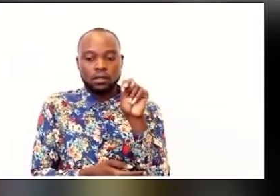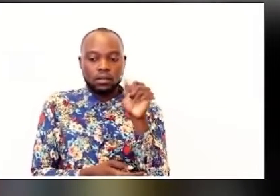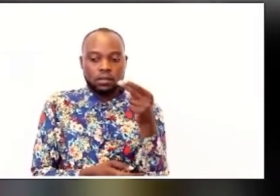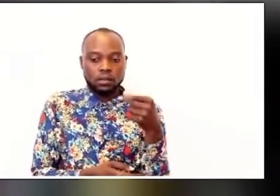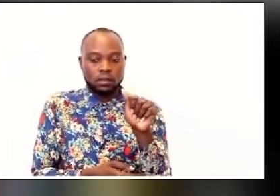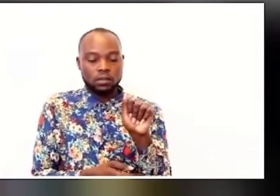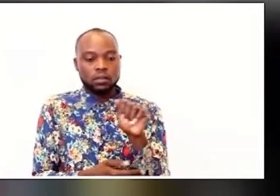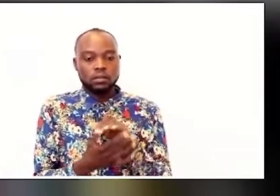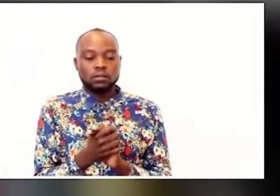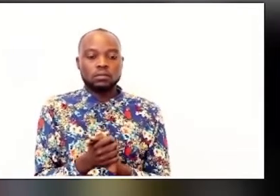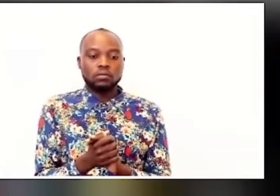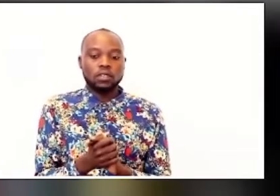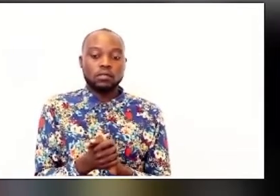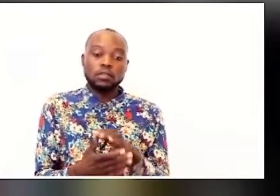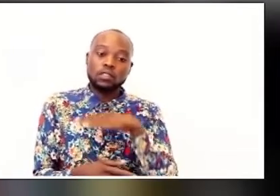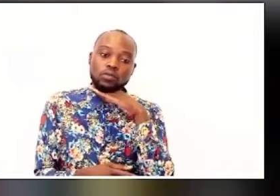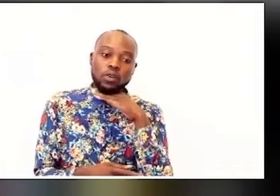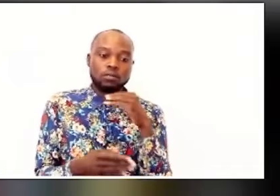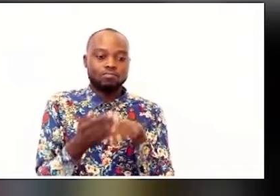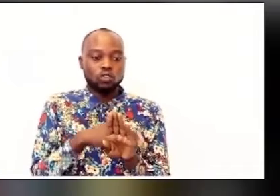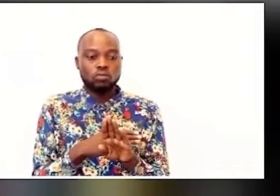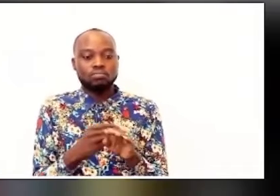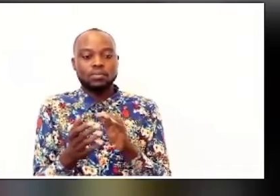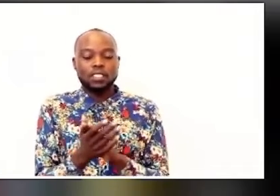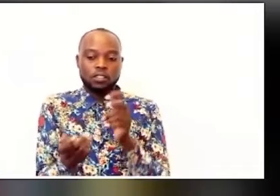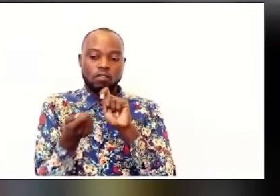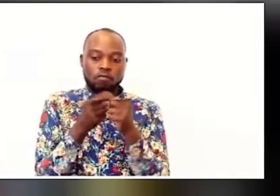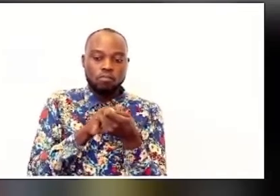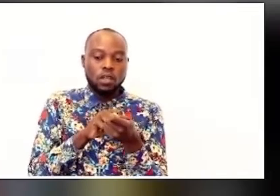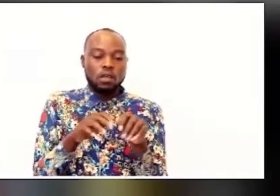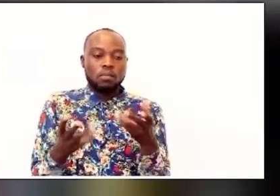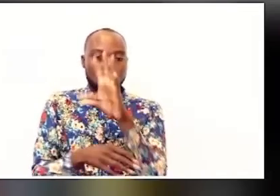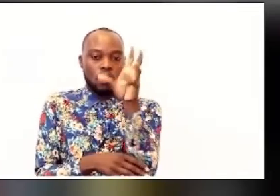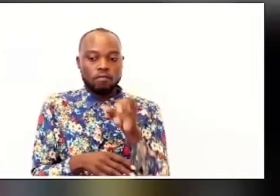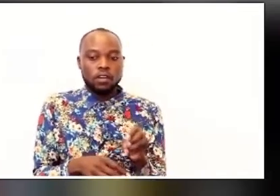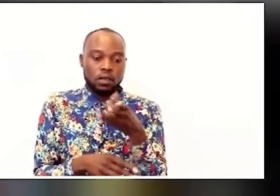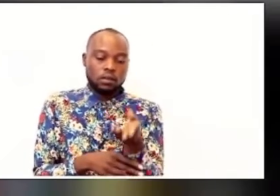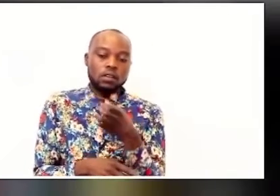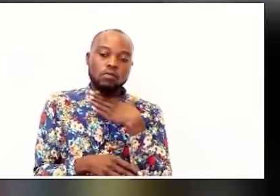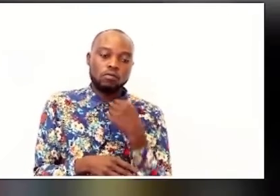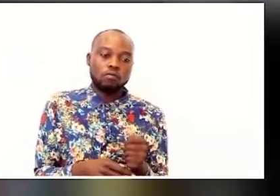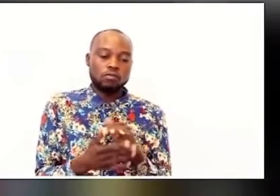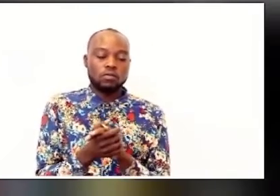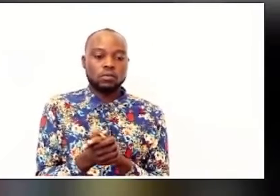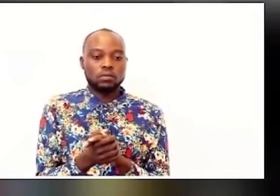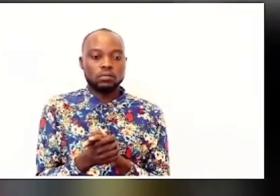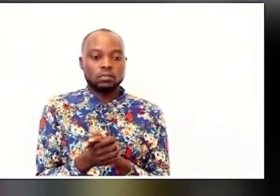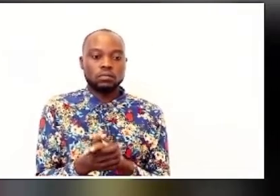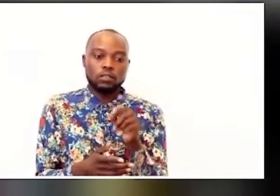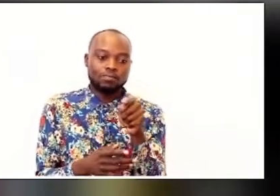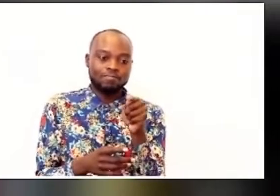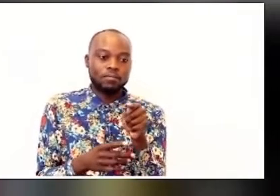actually be able to deliver, the kind of transformation that our continent requires. I've learned from Jason, this good